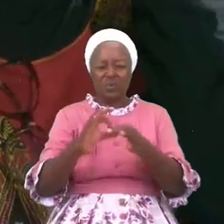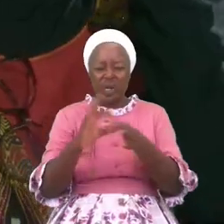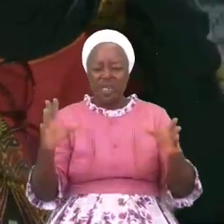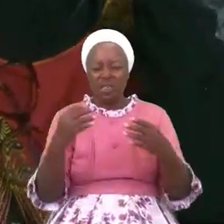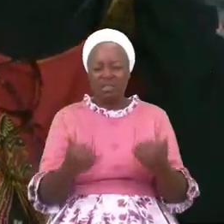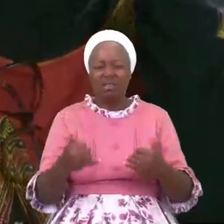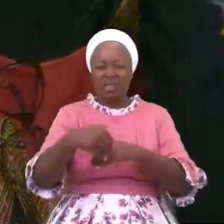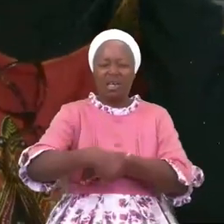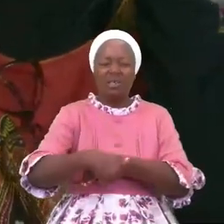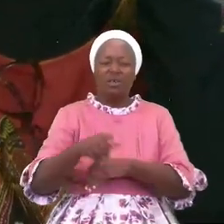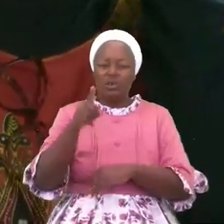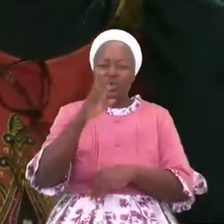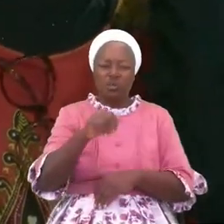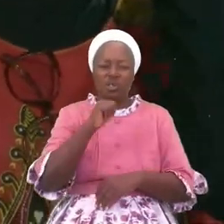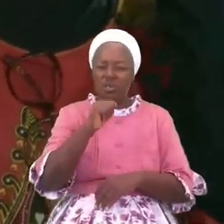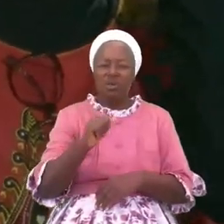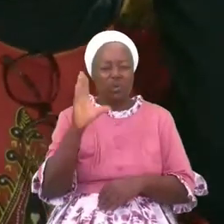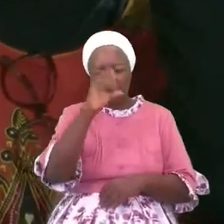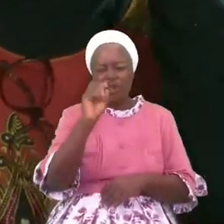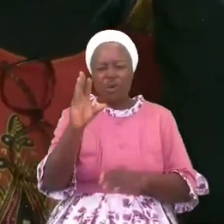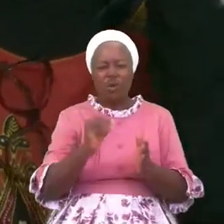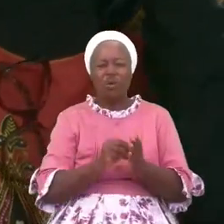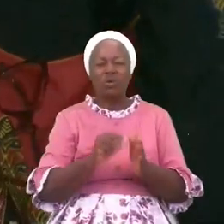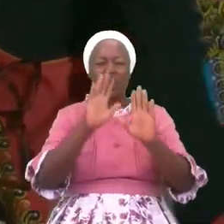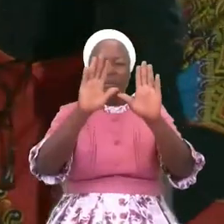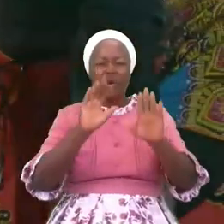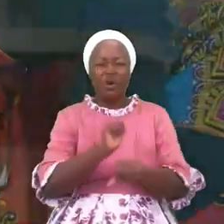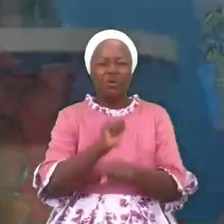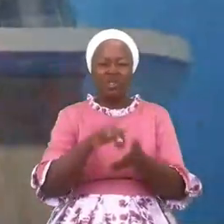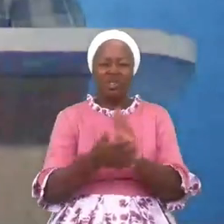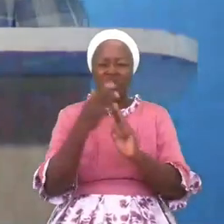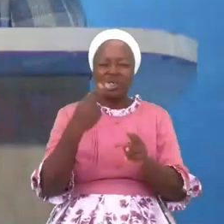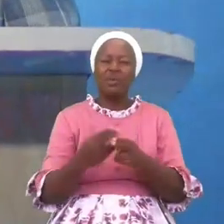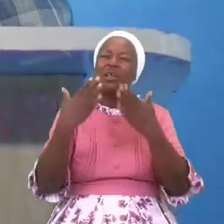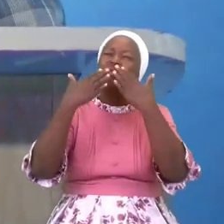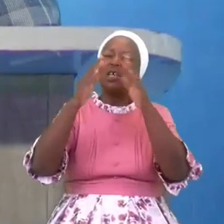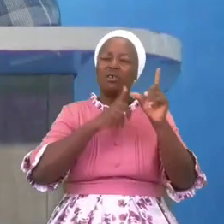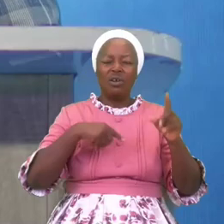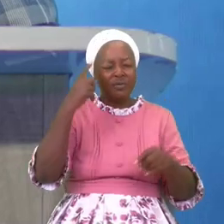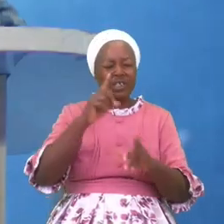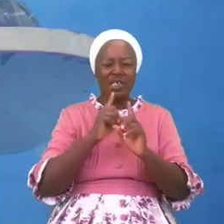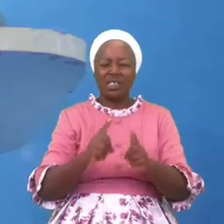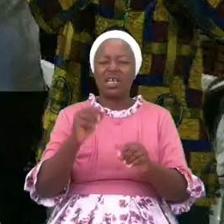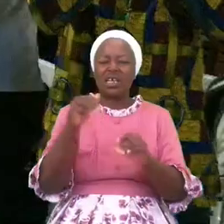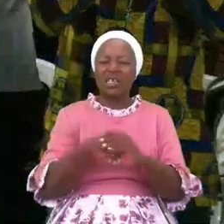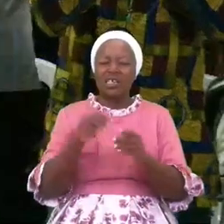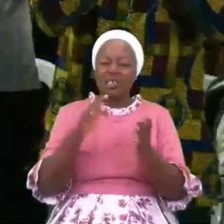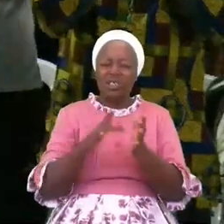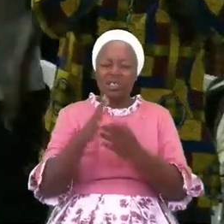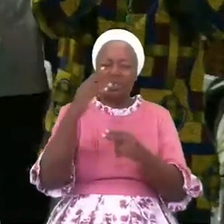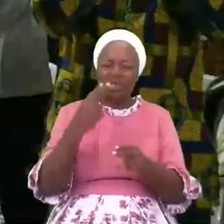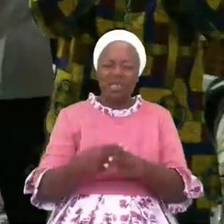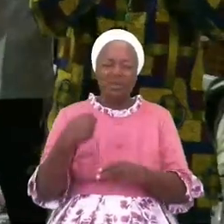miracle. Thank you, Lord, for the answer. In Jesus' name we pray.